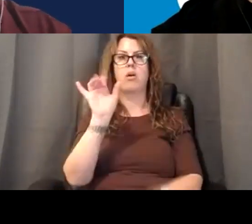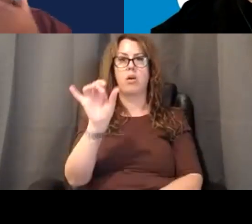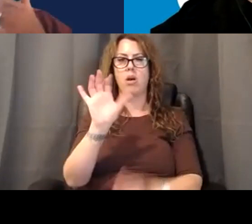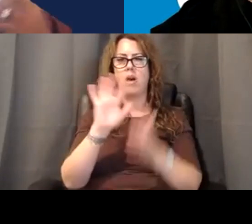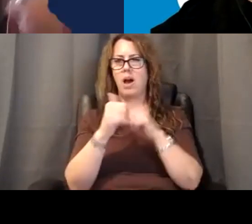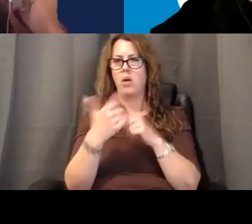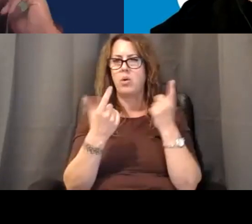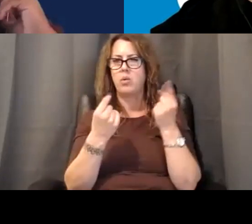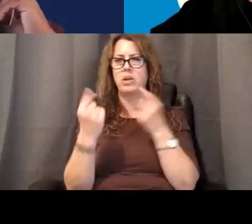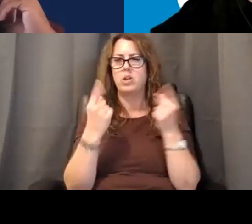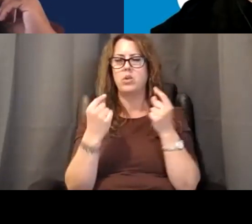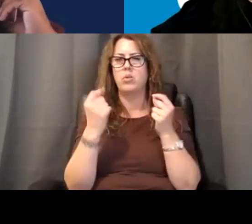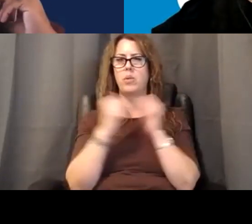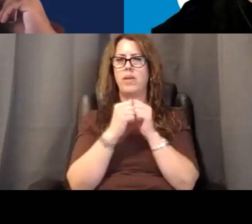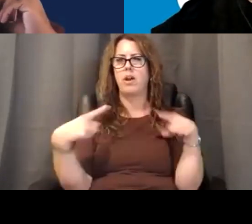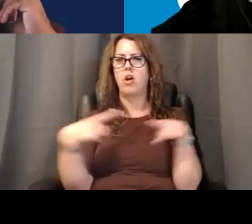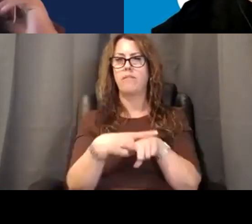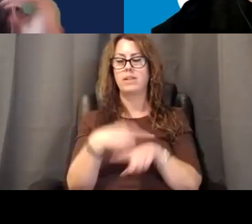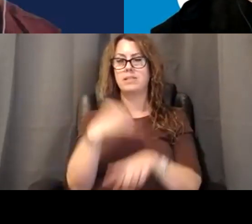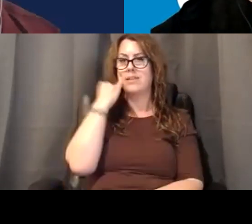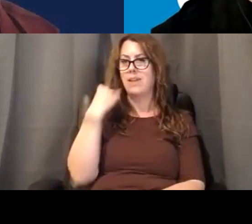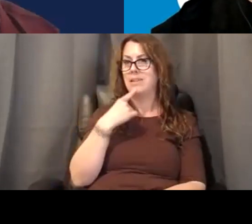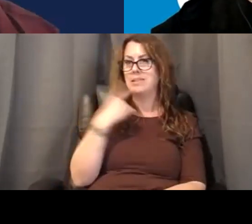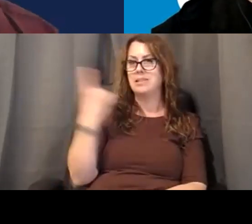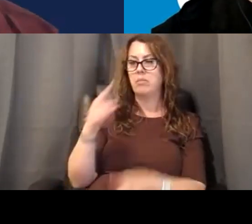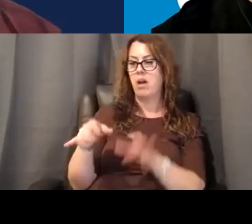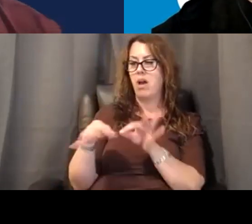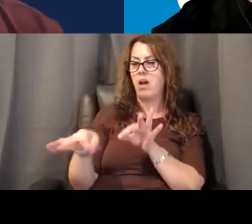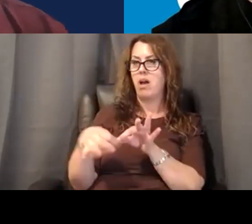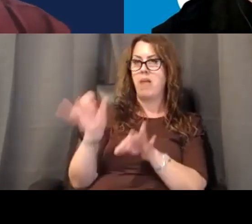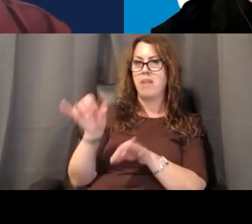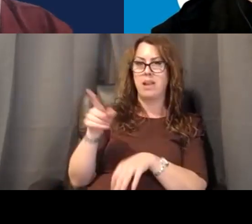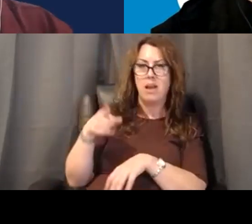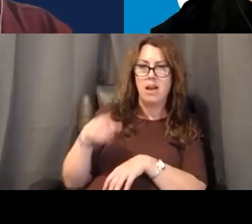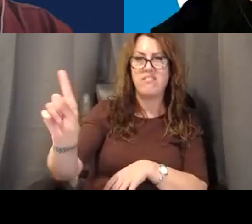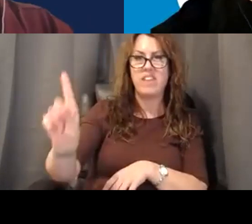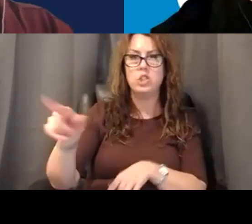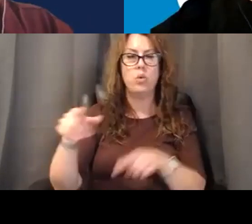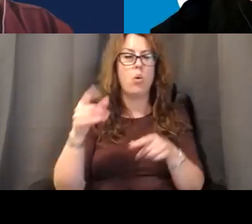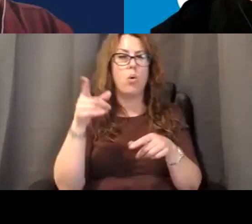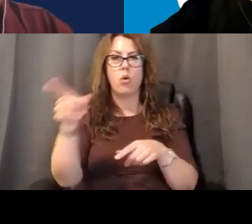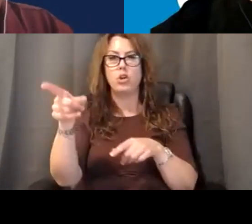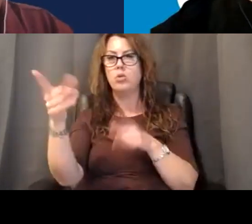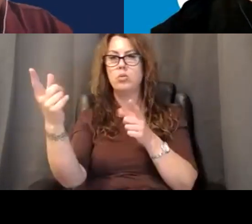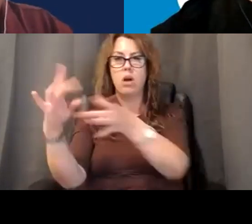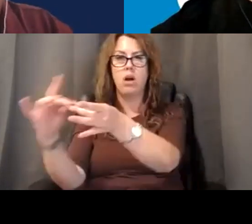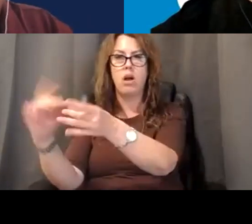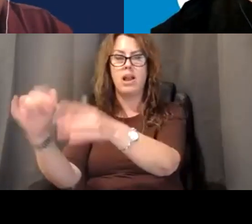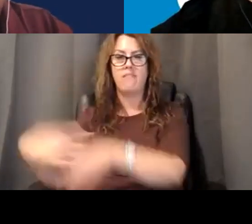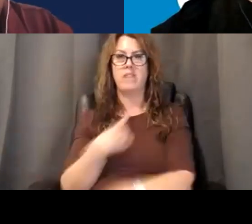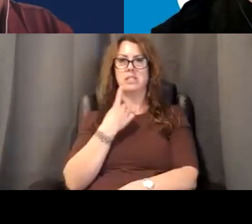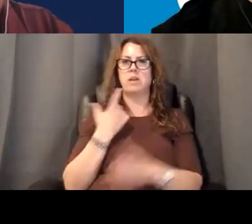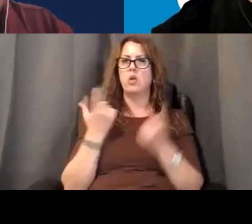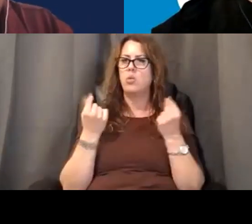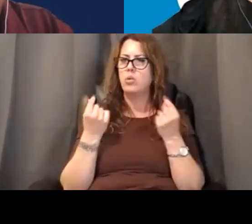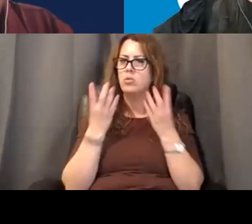how should we address this? If I say something that really offends you, I have a major blind spot that you need to point out. How are we going to do that? And